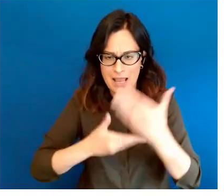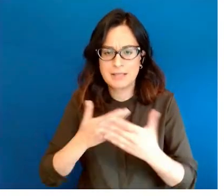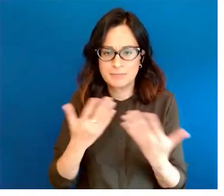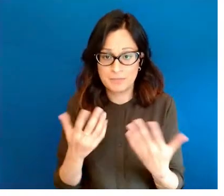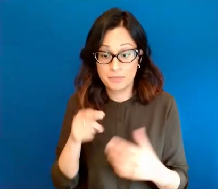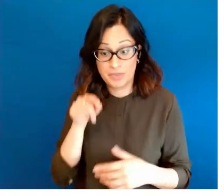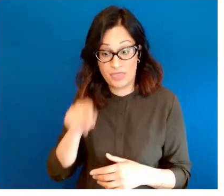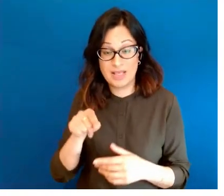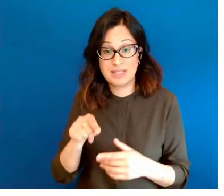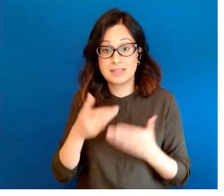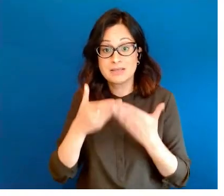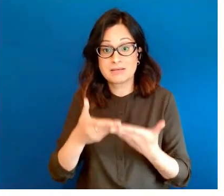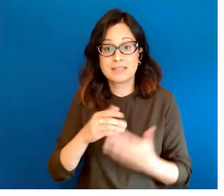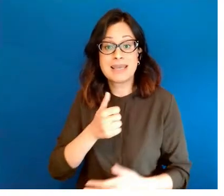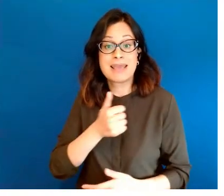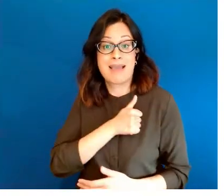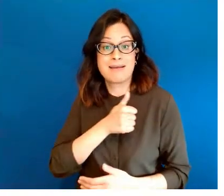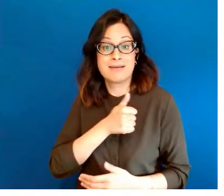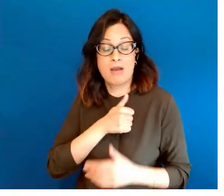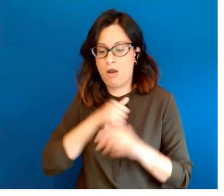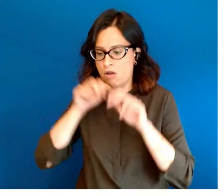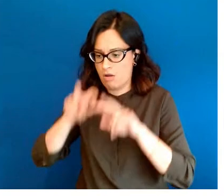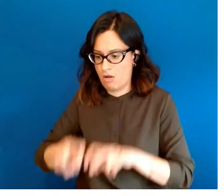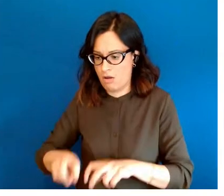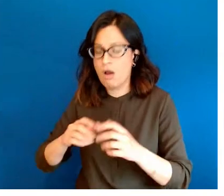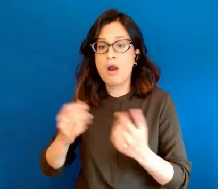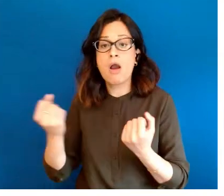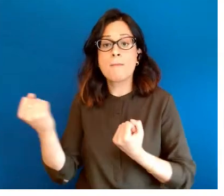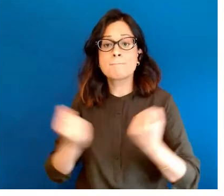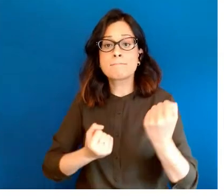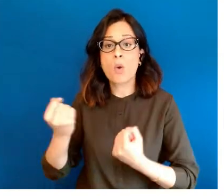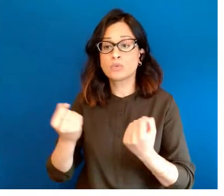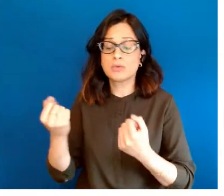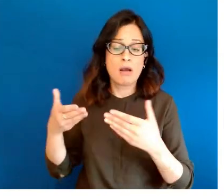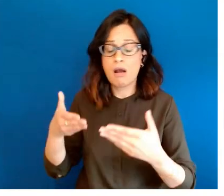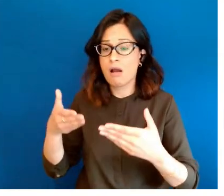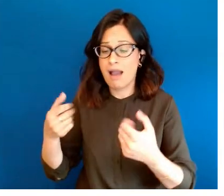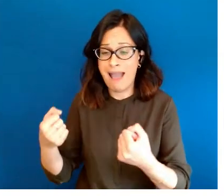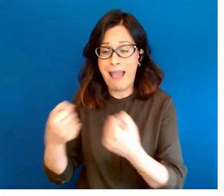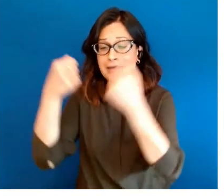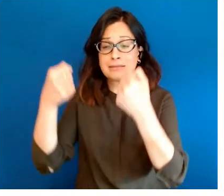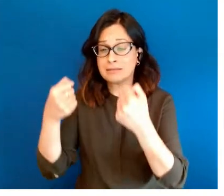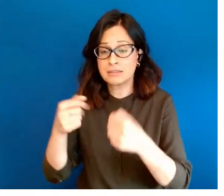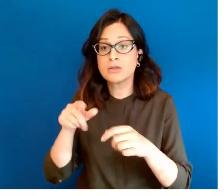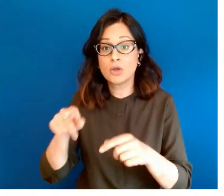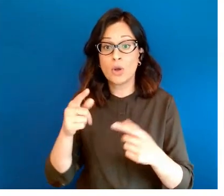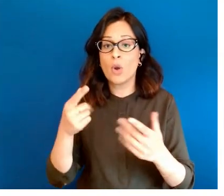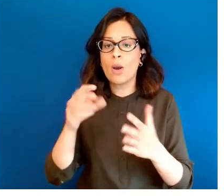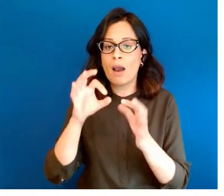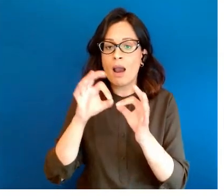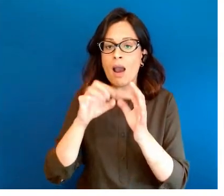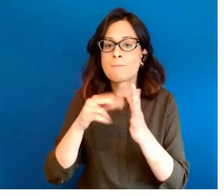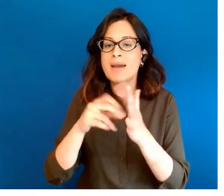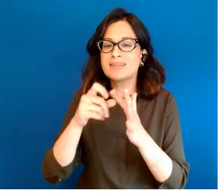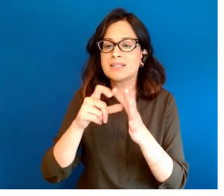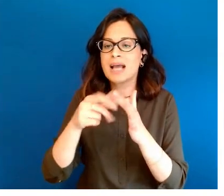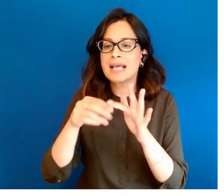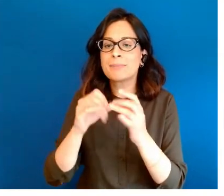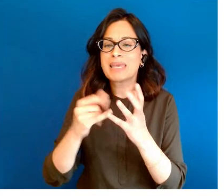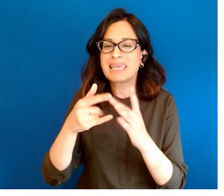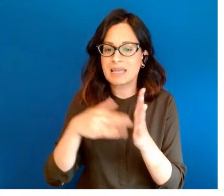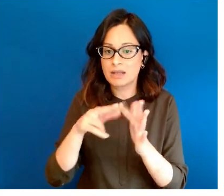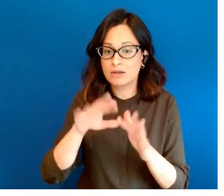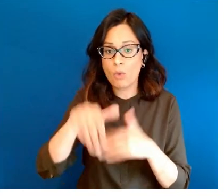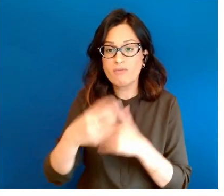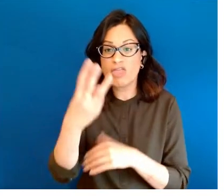from Canada, looking at motor accidents over a 3-year period, showed that if you were taking a benzodiazepine over a 3-year period,